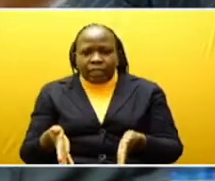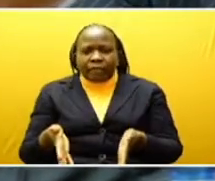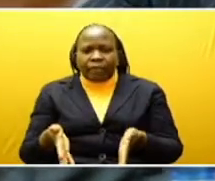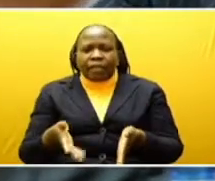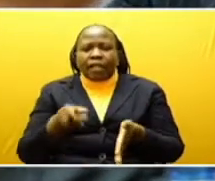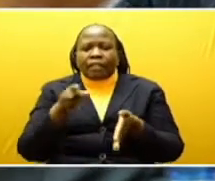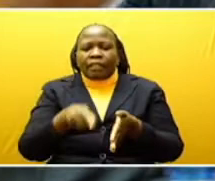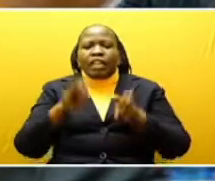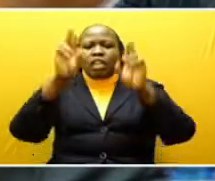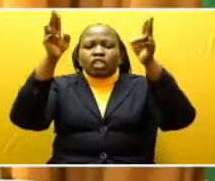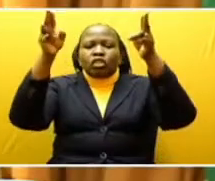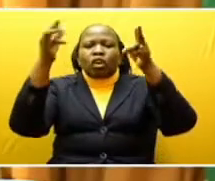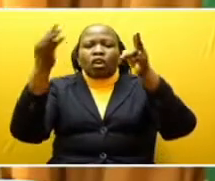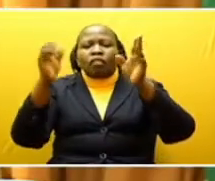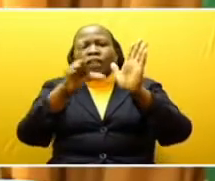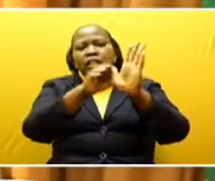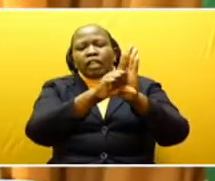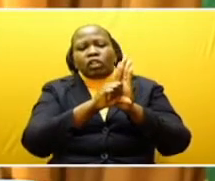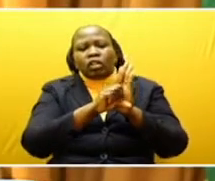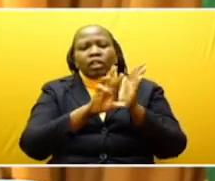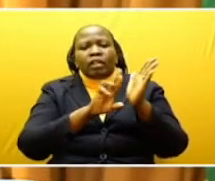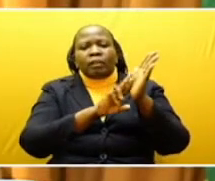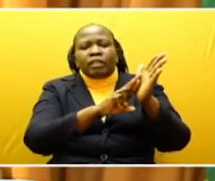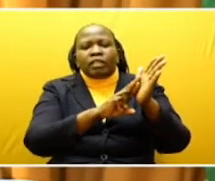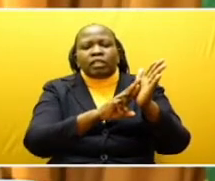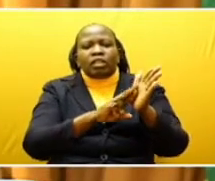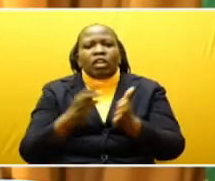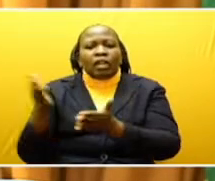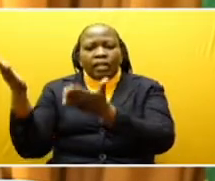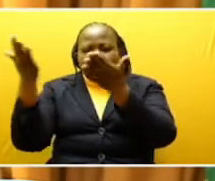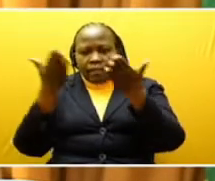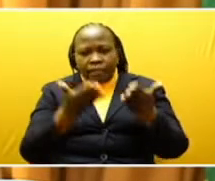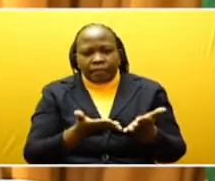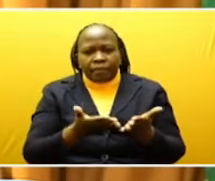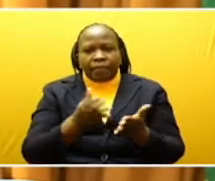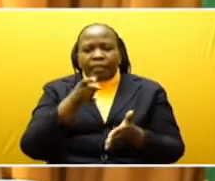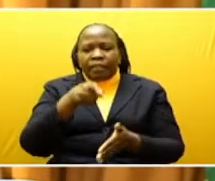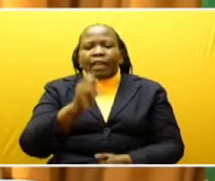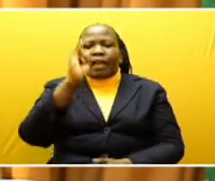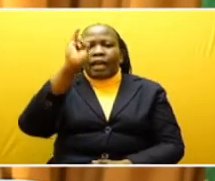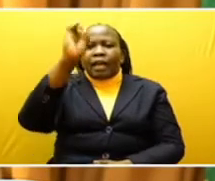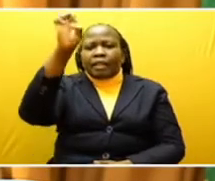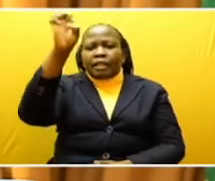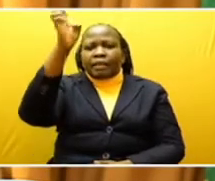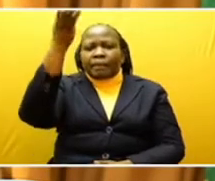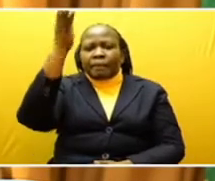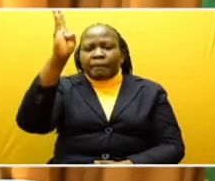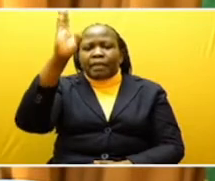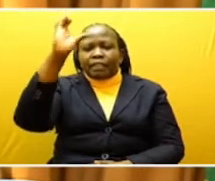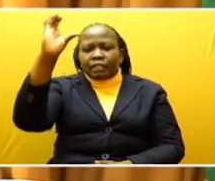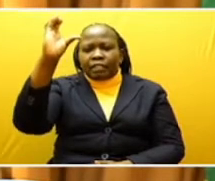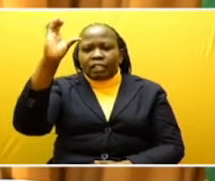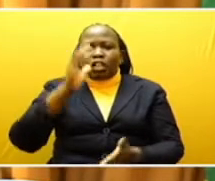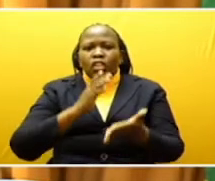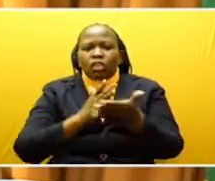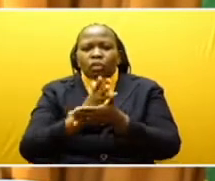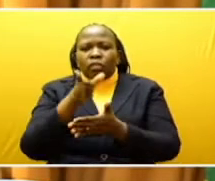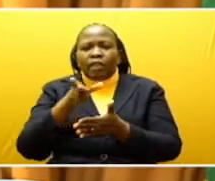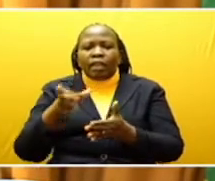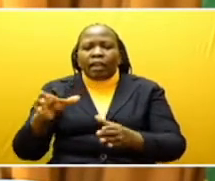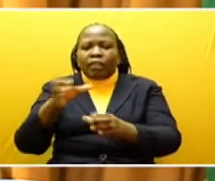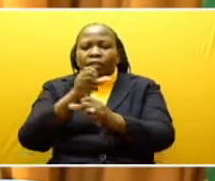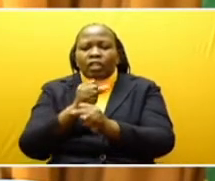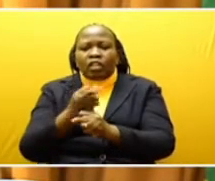issue of the legal representation arose. The IEBC, through the firm of Iseme Maema and